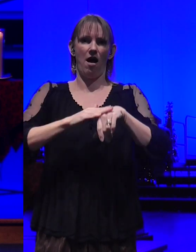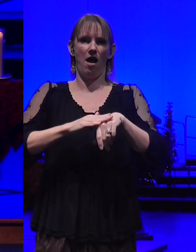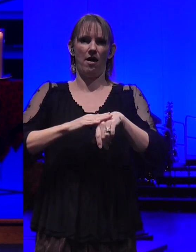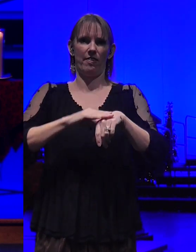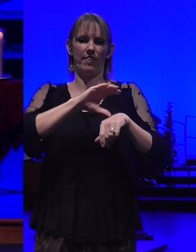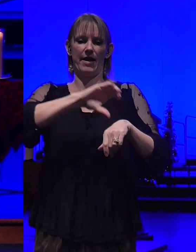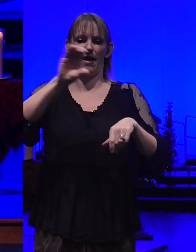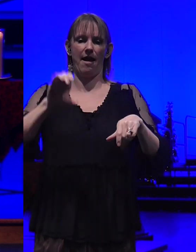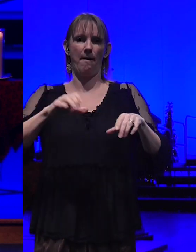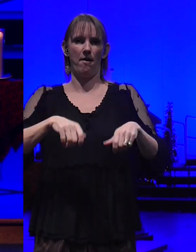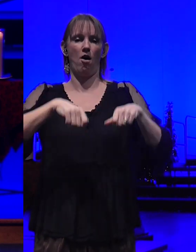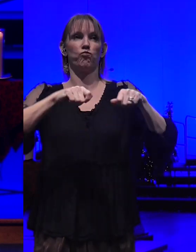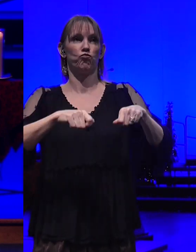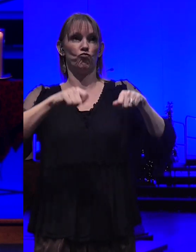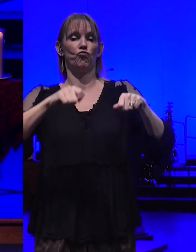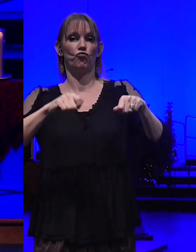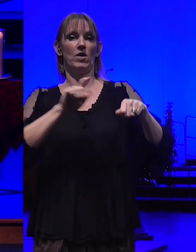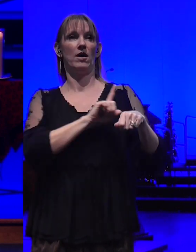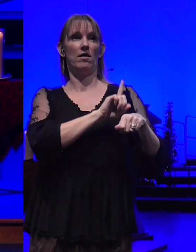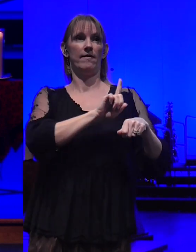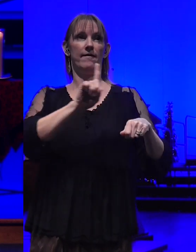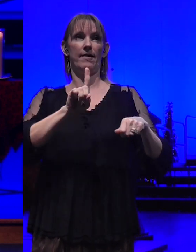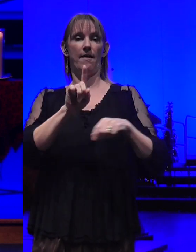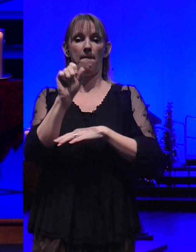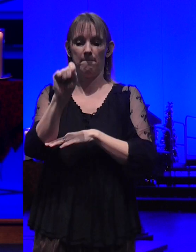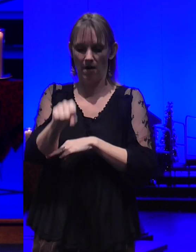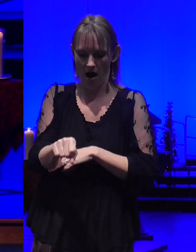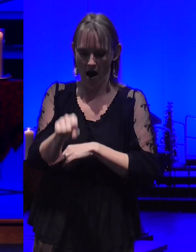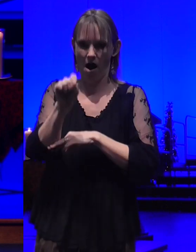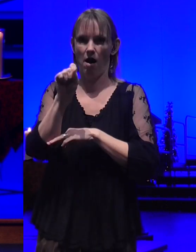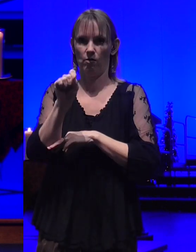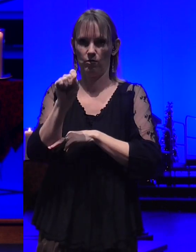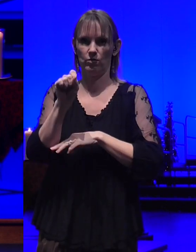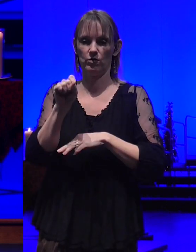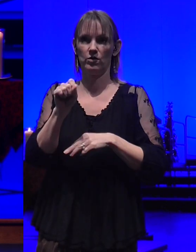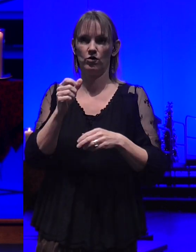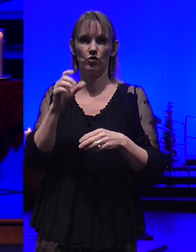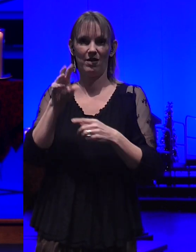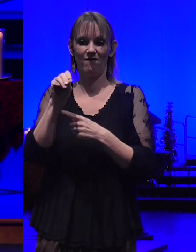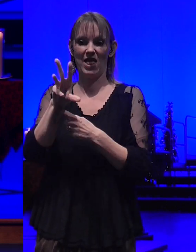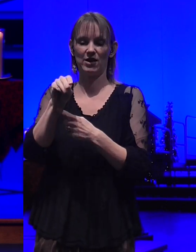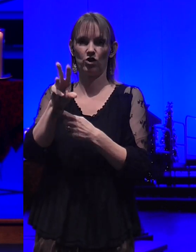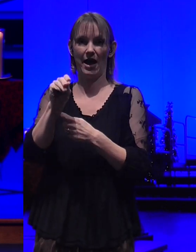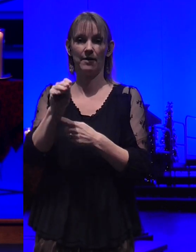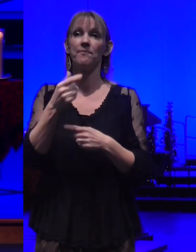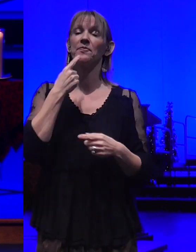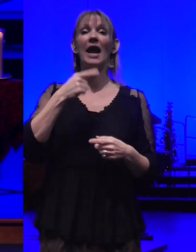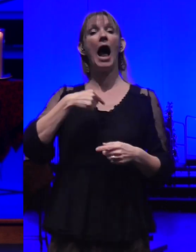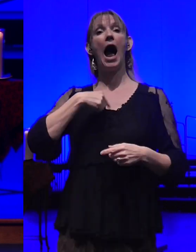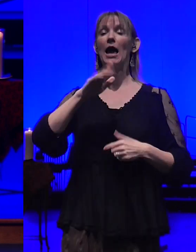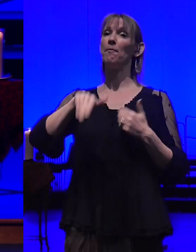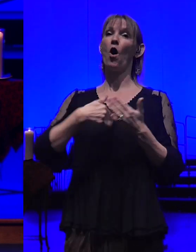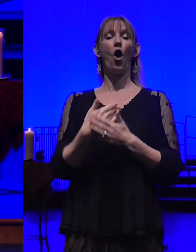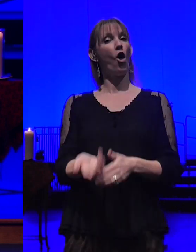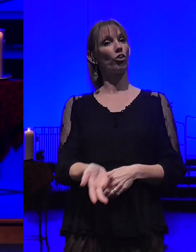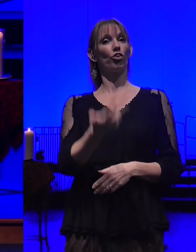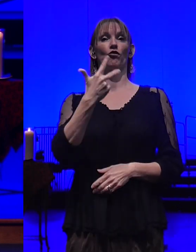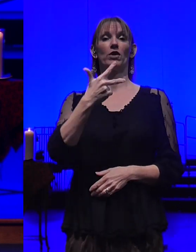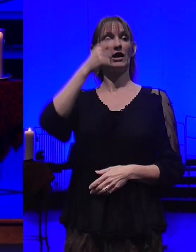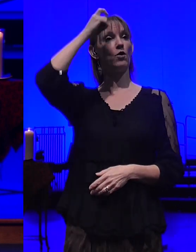comes in and she bows to everybody, and especially the flashlight, and she declares, "I am all 3 wise